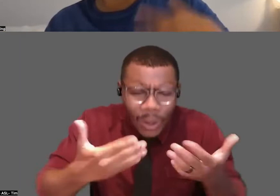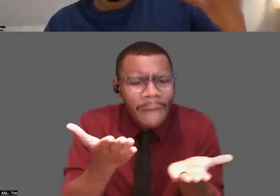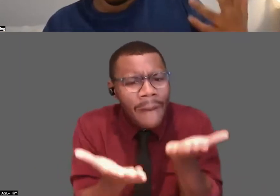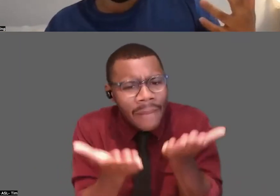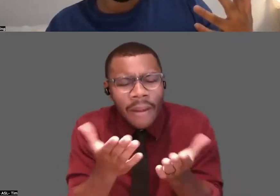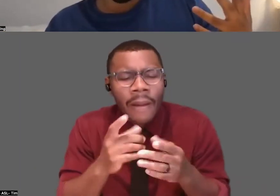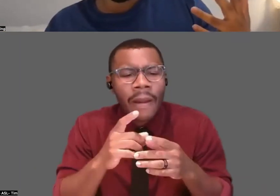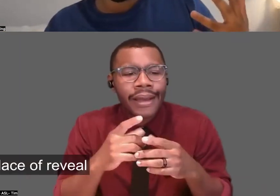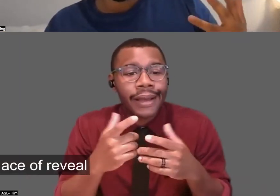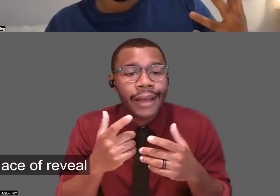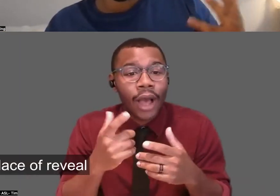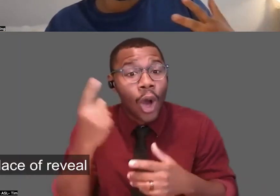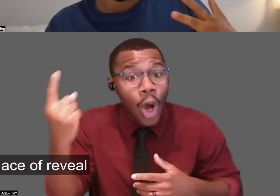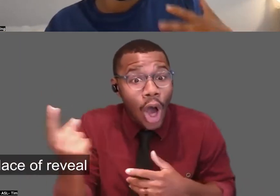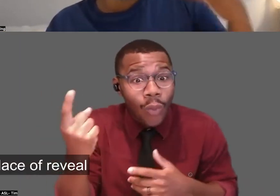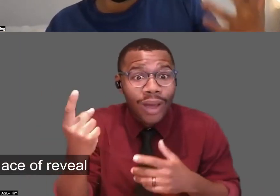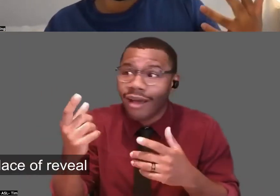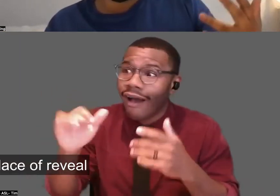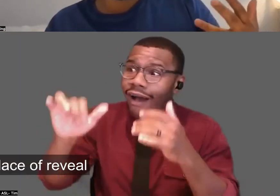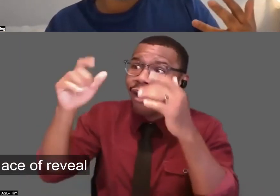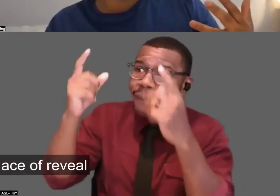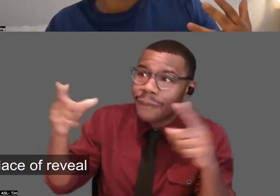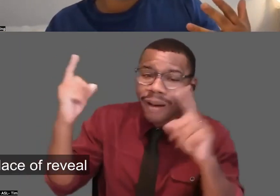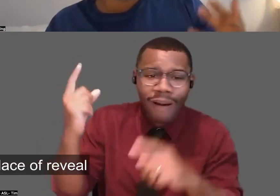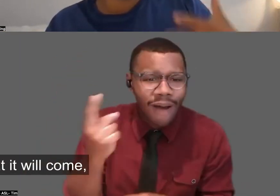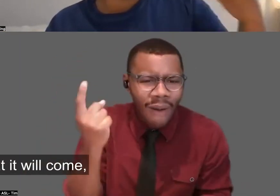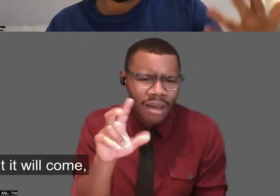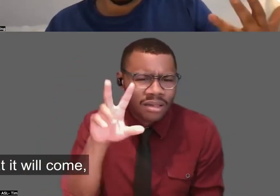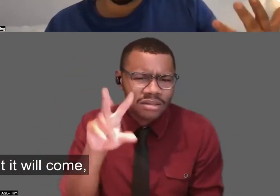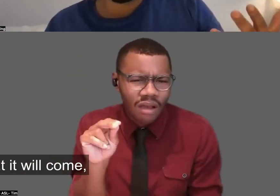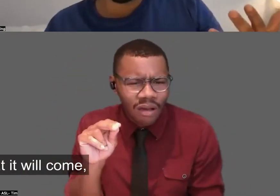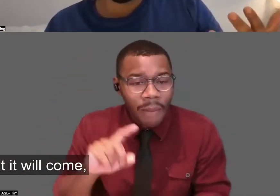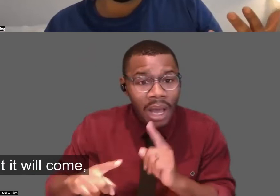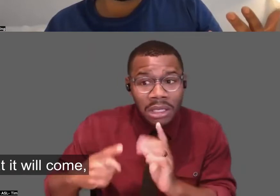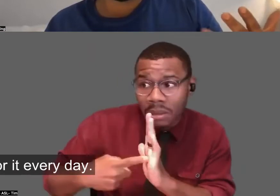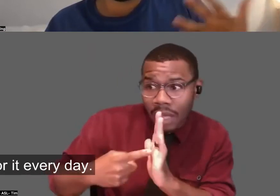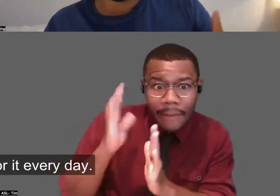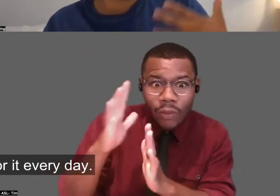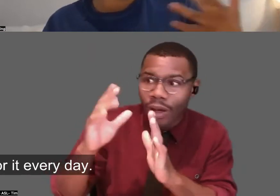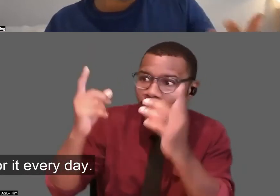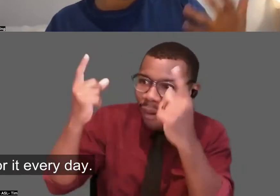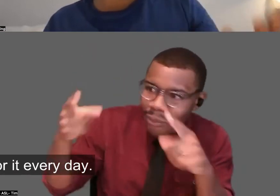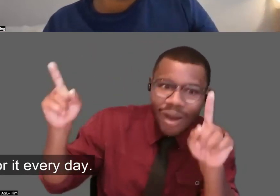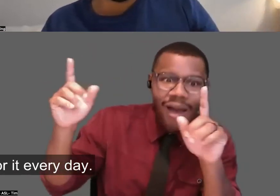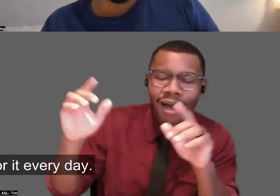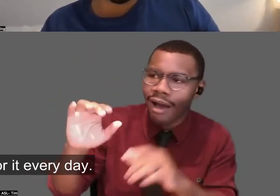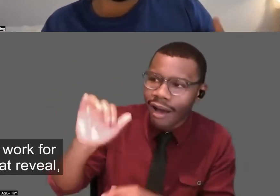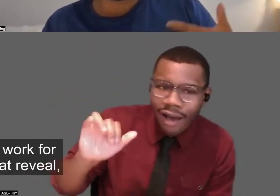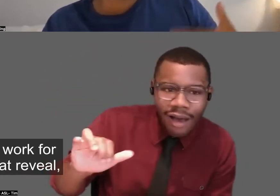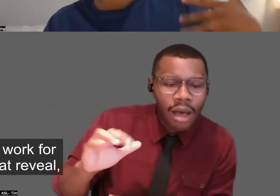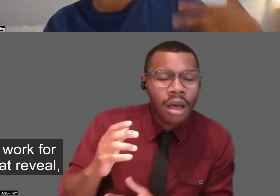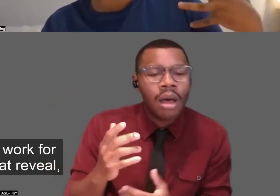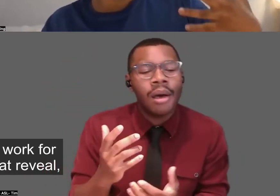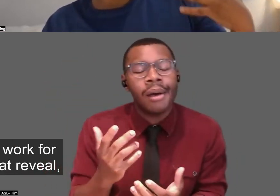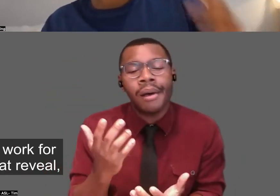so revealing in a way, but there is a place of reveal and you know that it will come. You may not live for it every day. You may